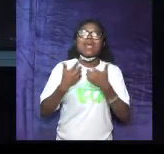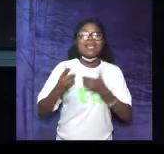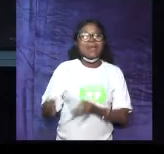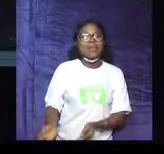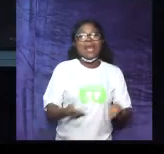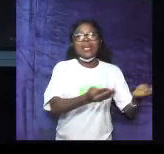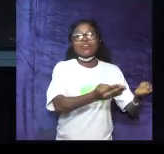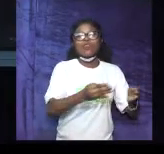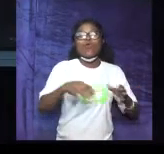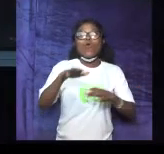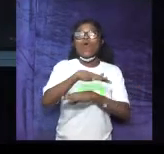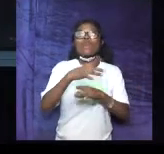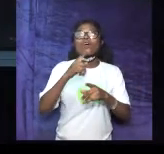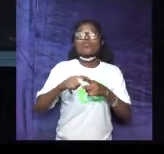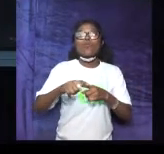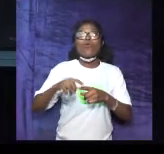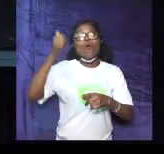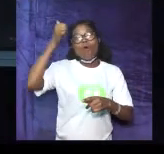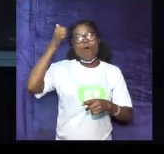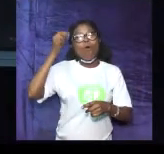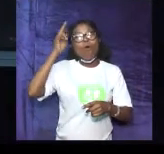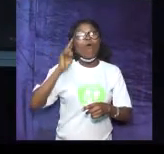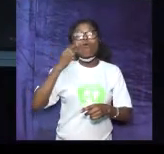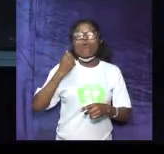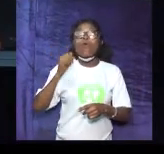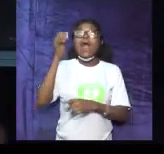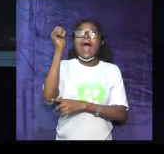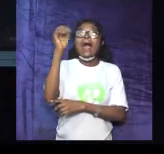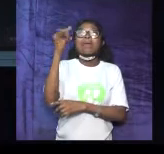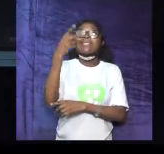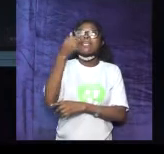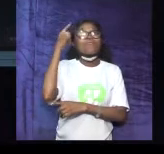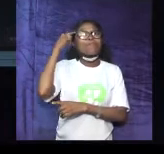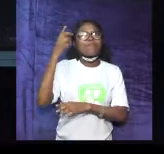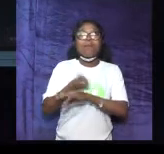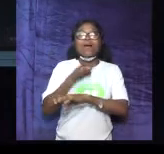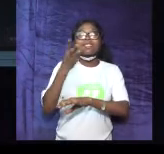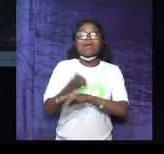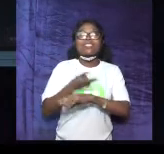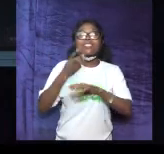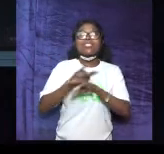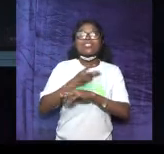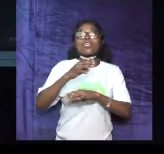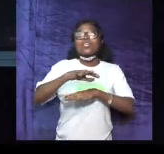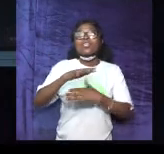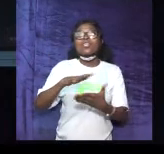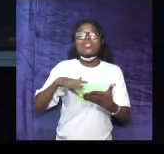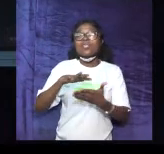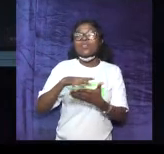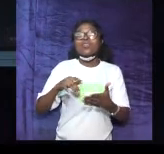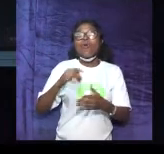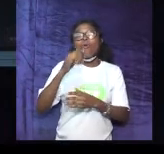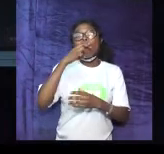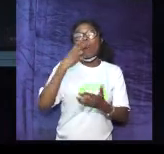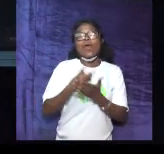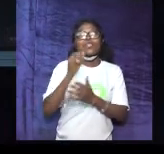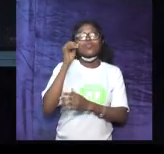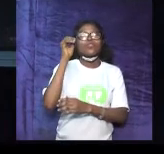to the mathematician, Uncle Agbaje, for the mathematics lesson. Well done, children.